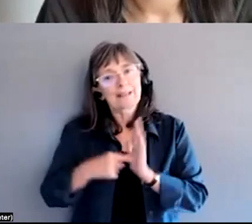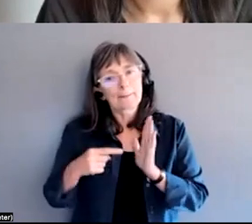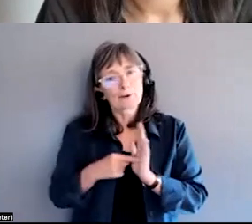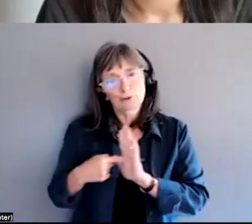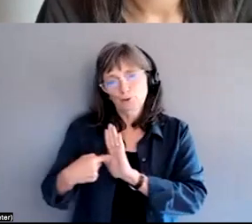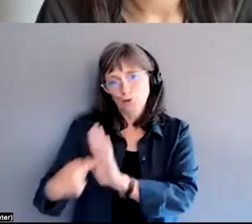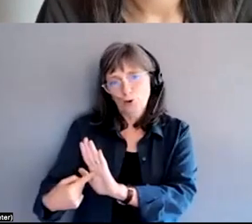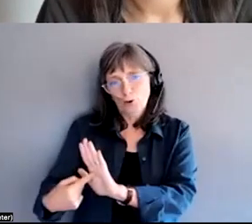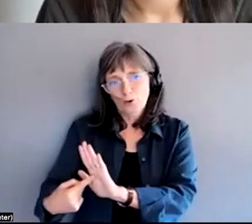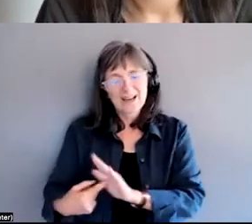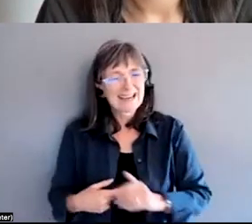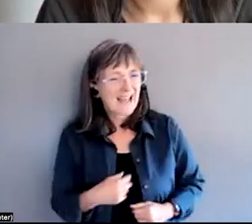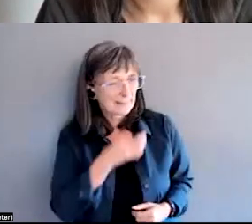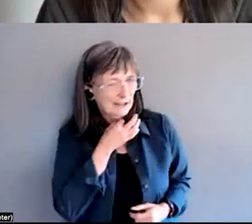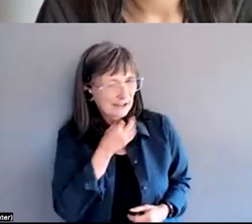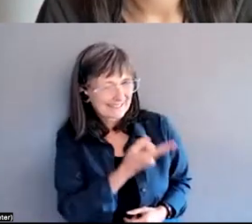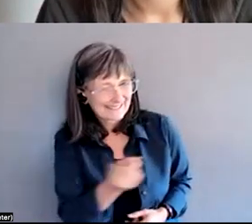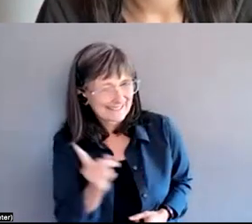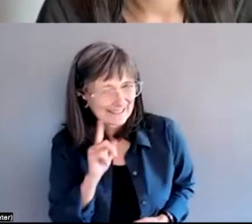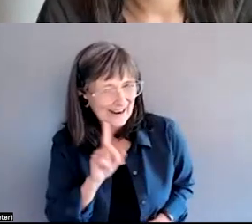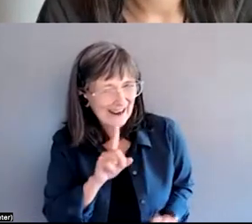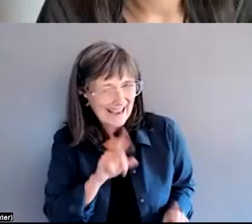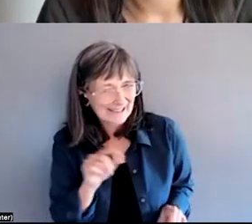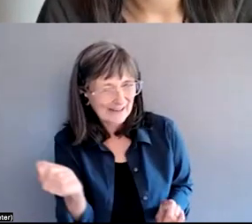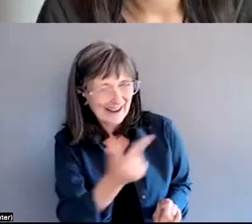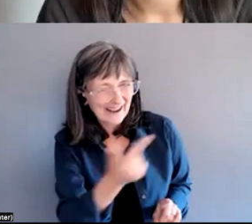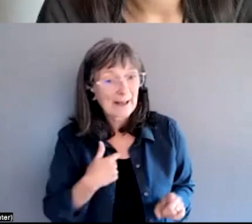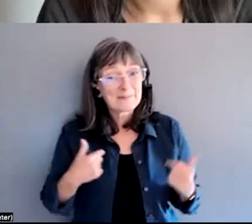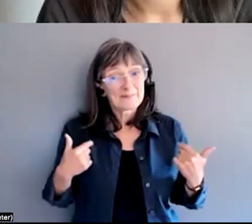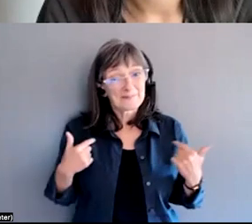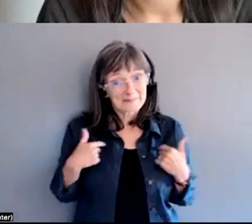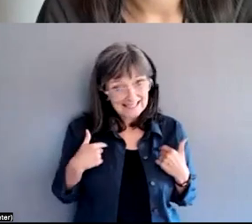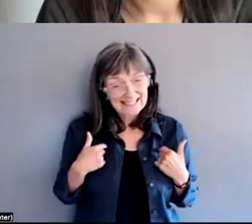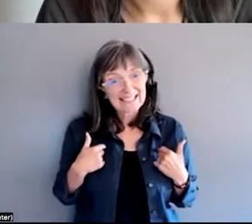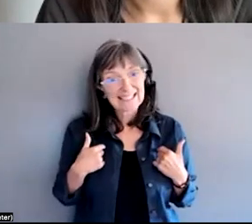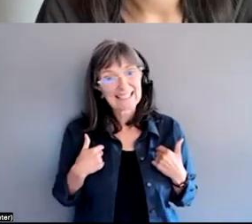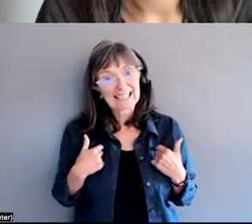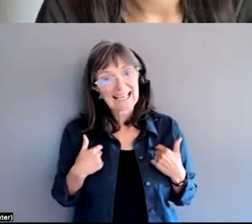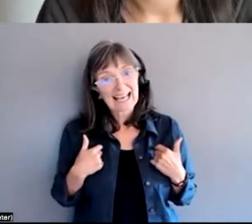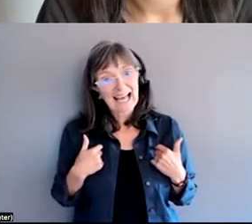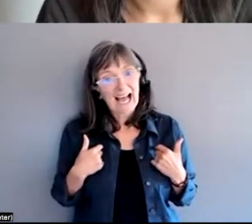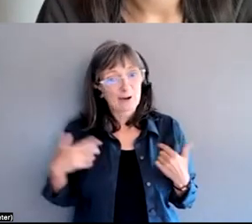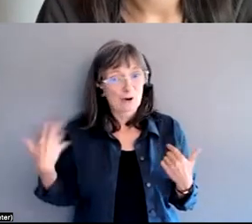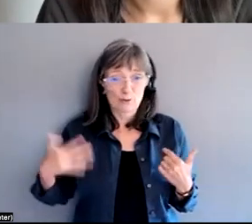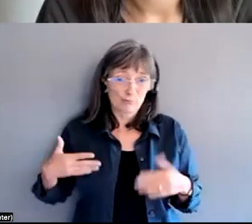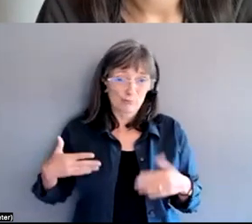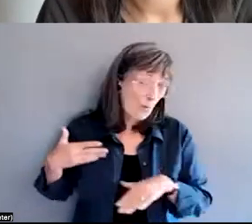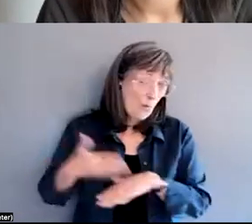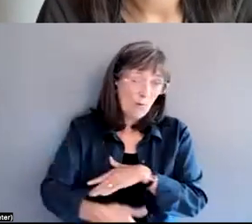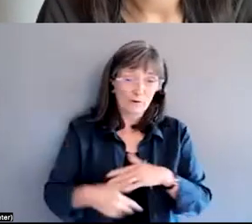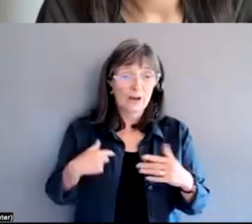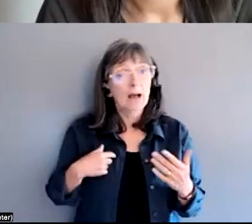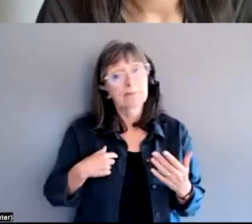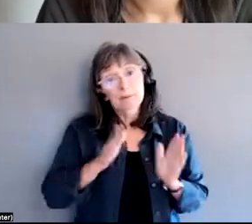I'm curious to hear what everyone else says about this, because I know personally, like, I go way overboard. Like, I'll be in my sketchbook doing